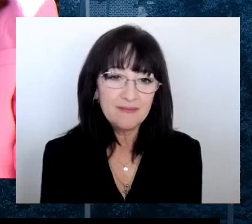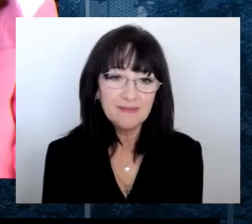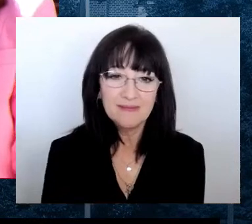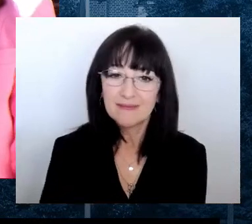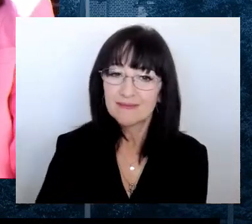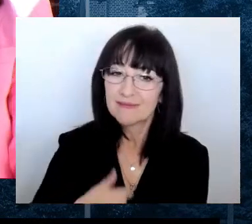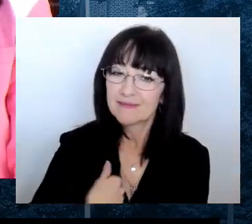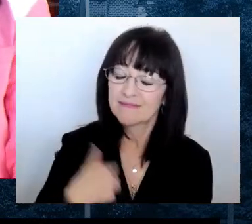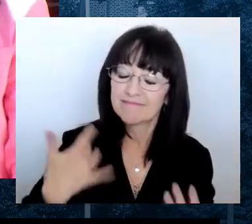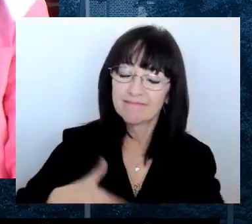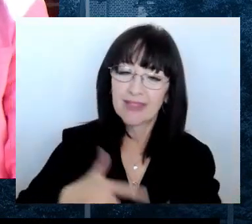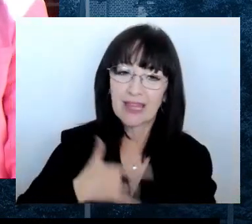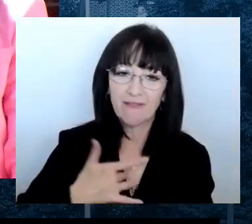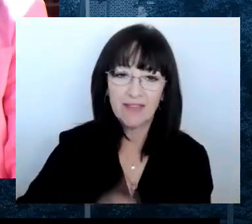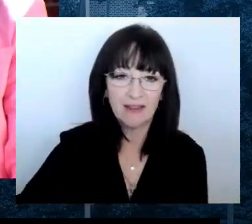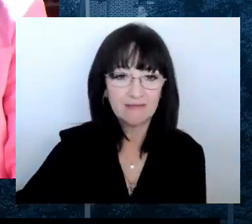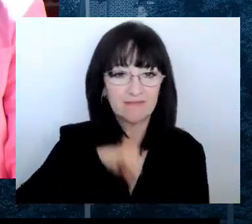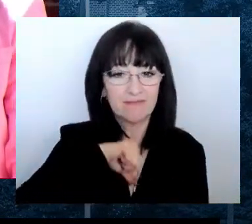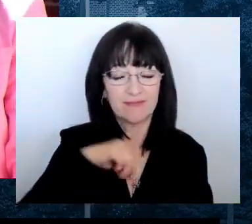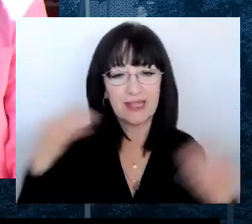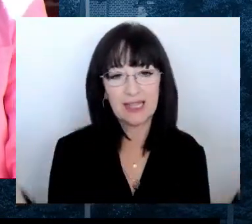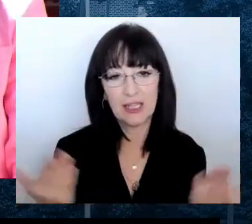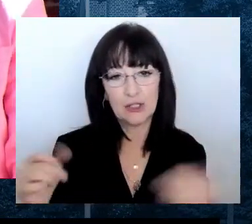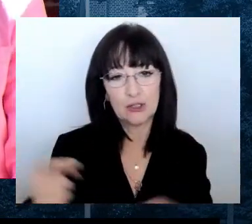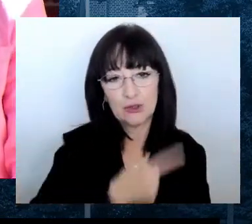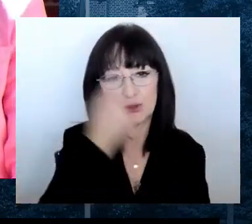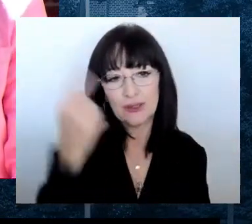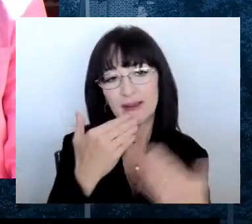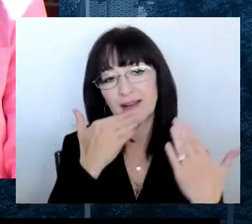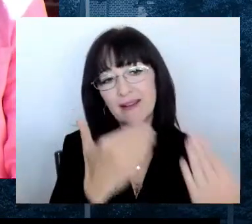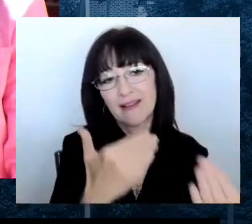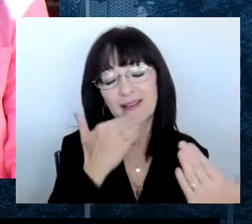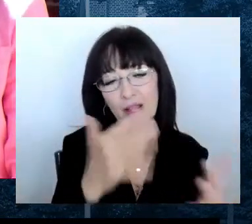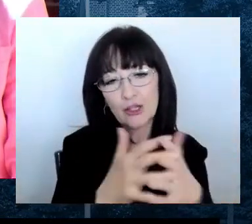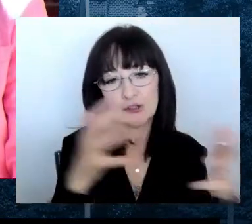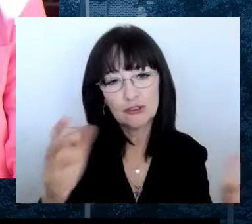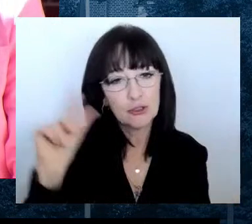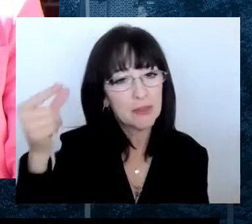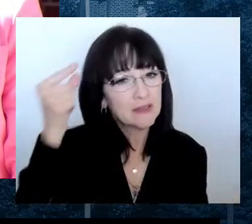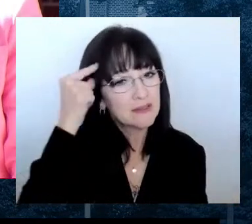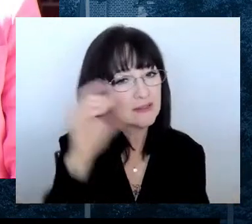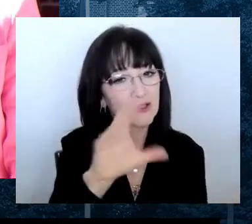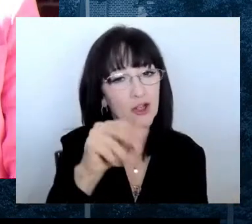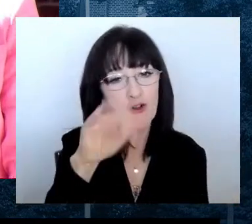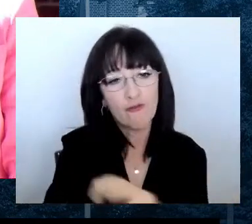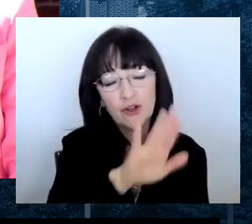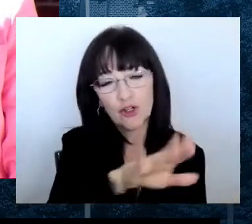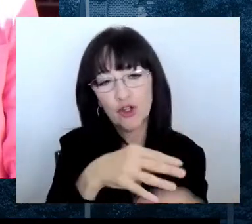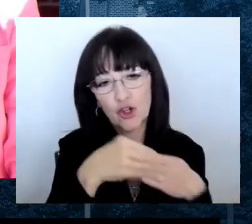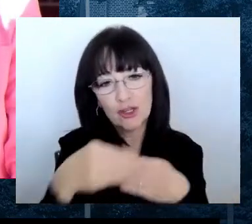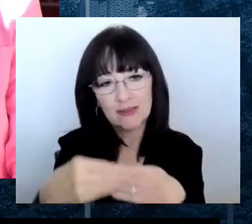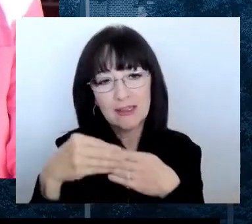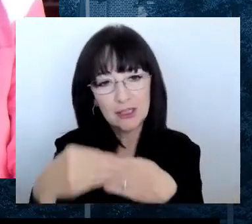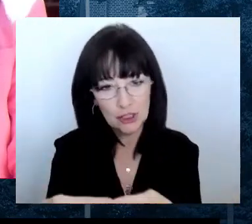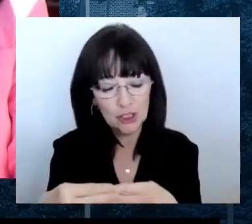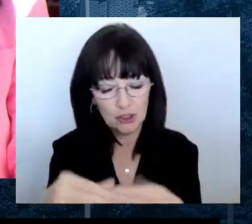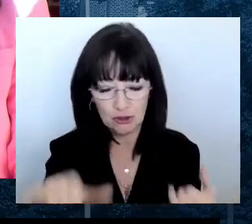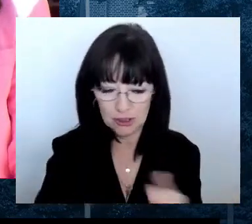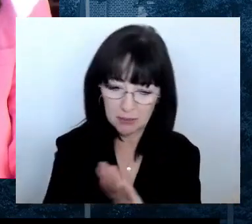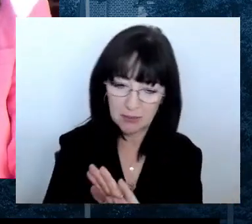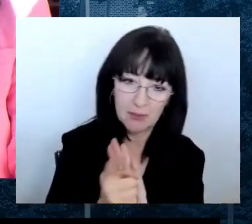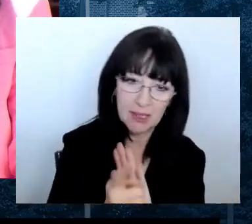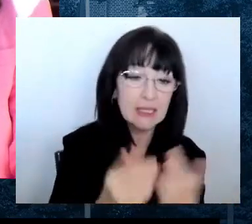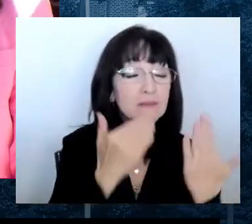It is an honor to be here today. Thank you so much, Governor Carney, for your leadership in bringing us to this moment. Thank you to our